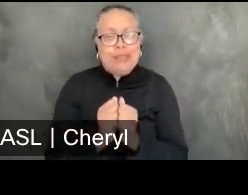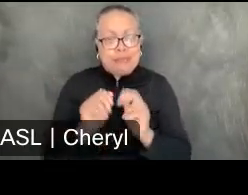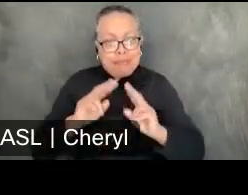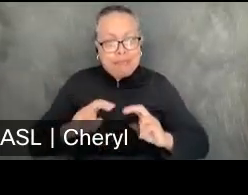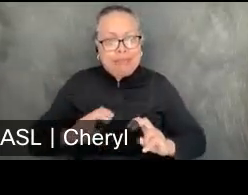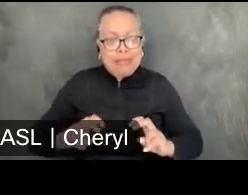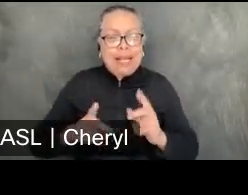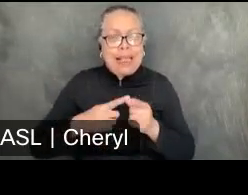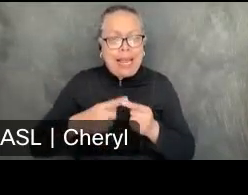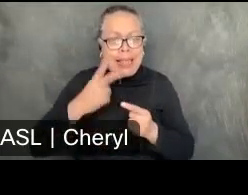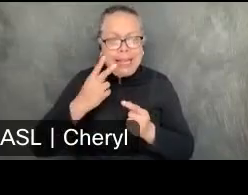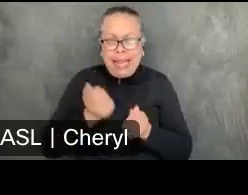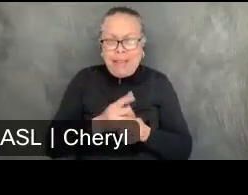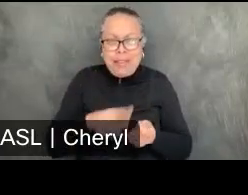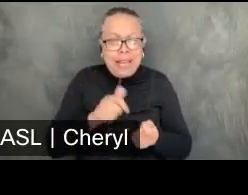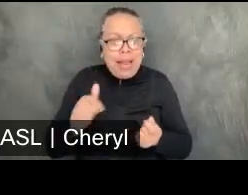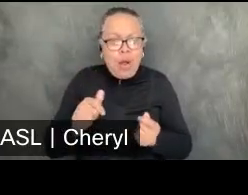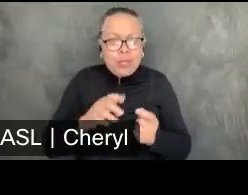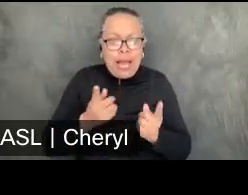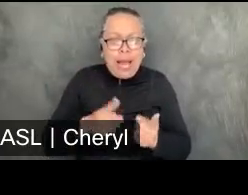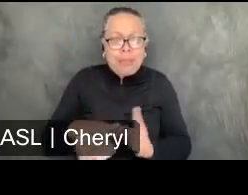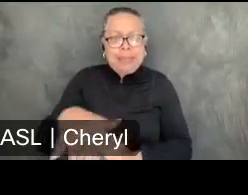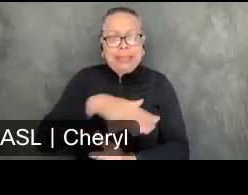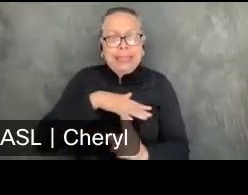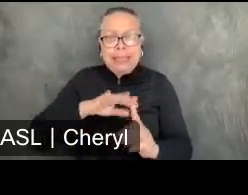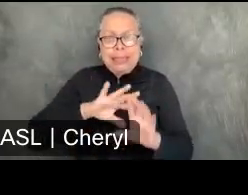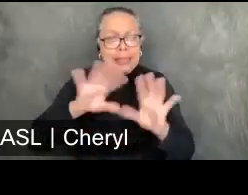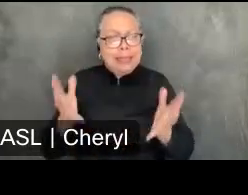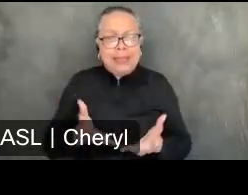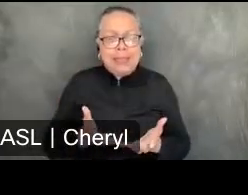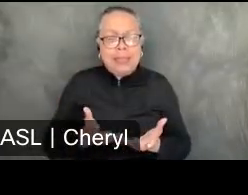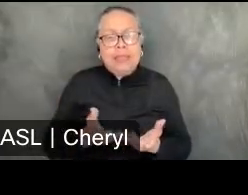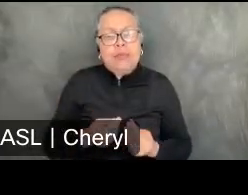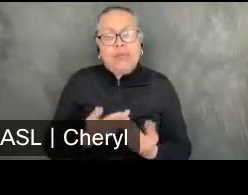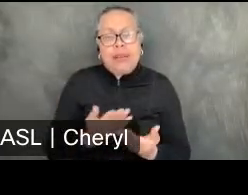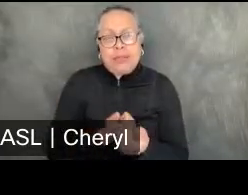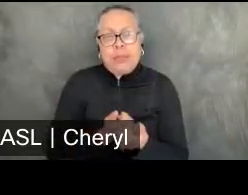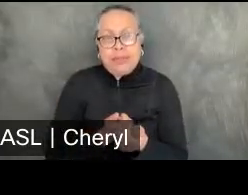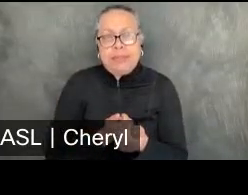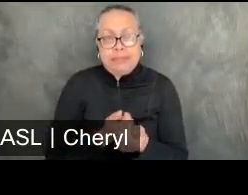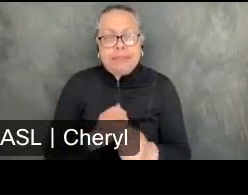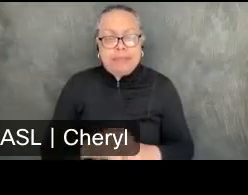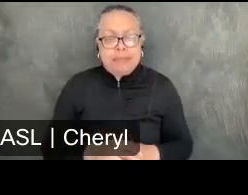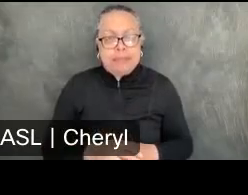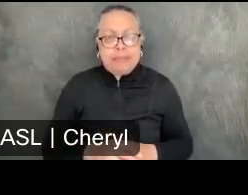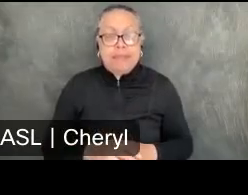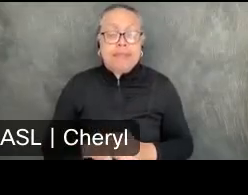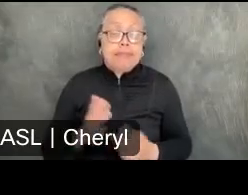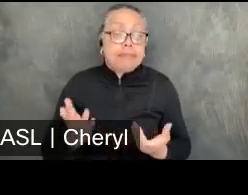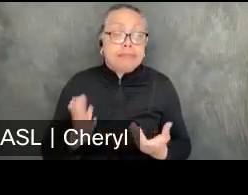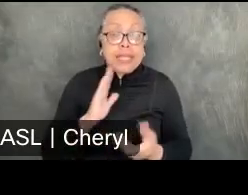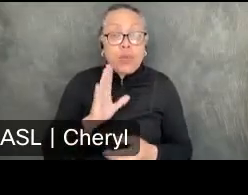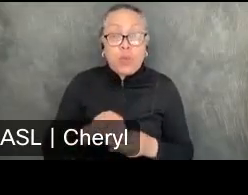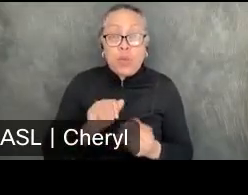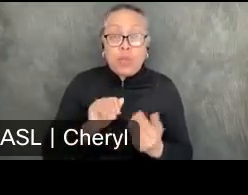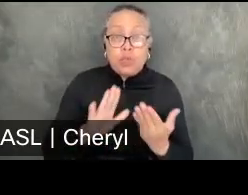be going on around them and support them with those holistic needs that include things like addressing